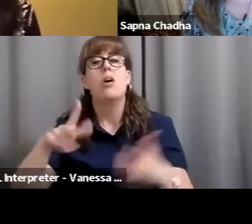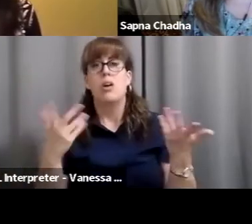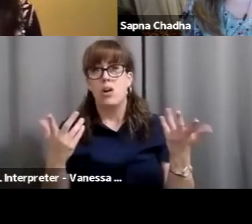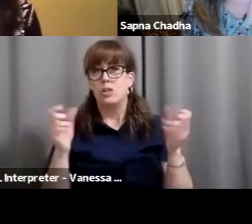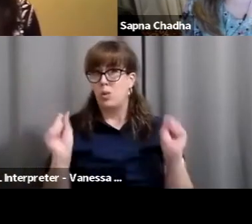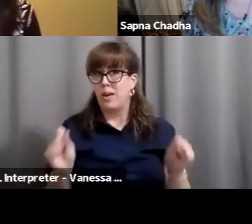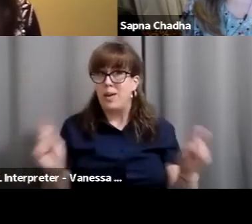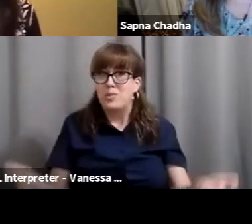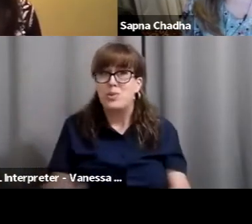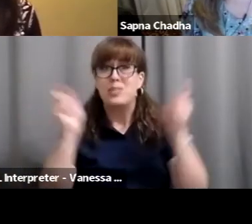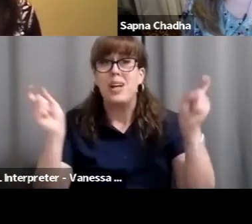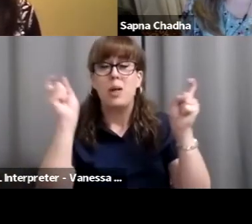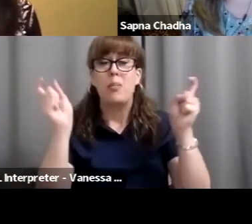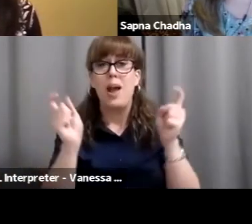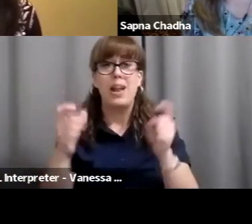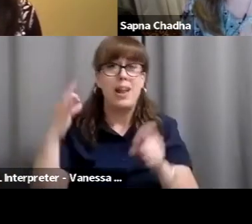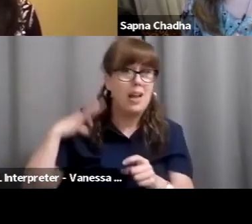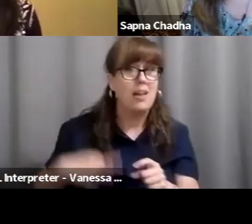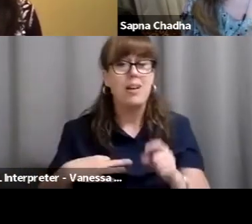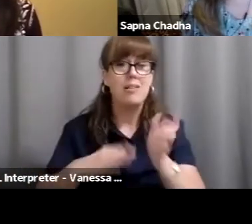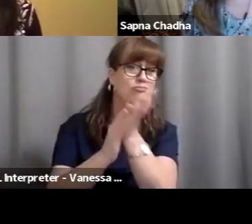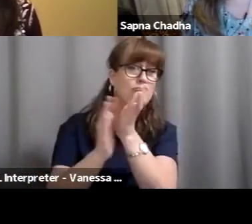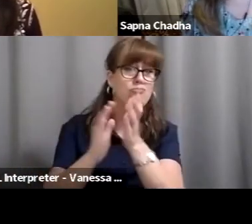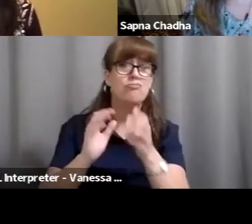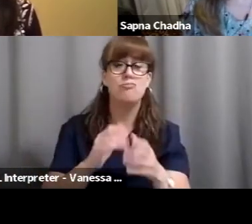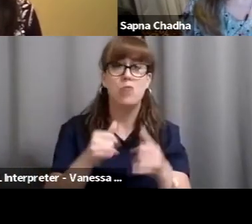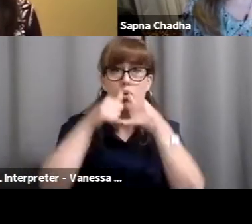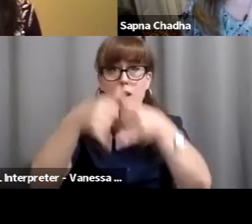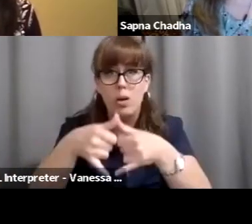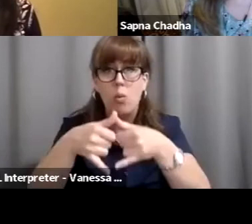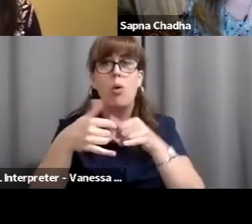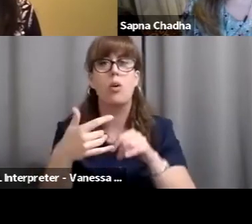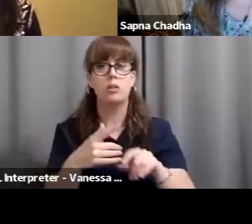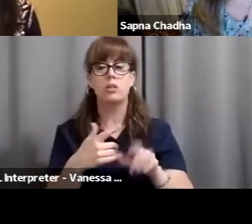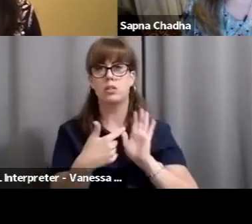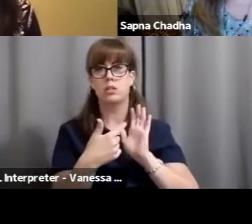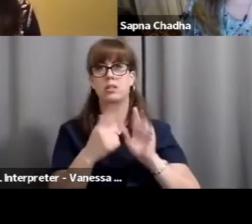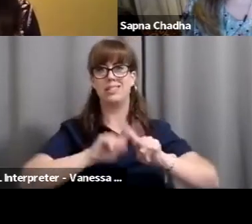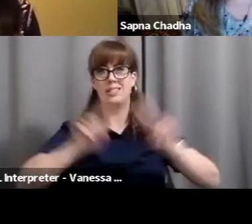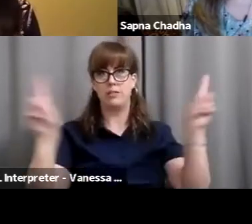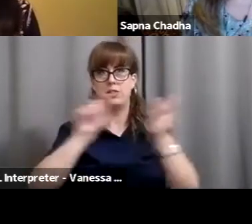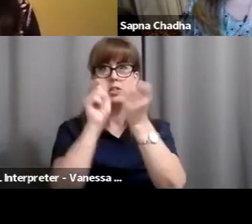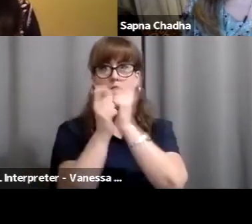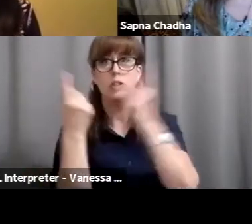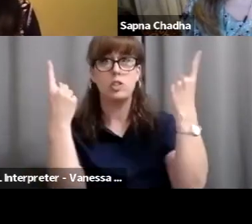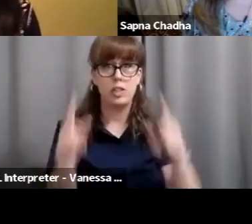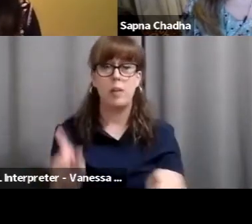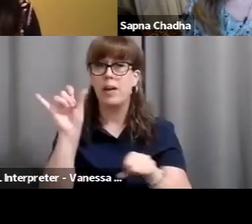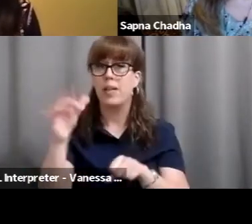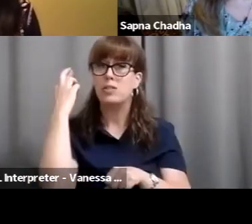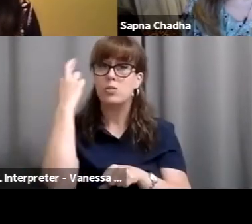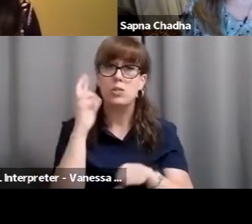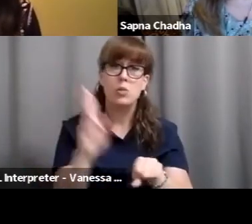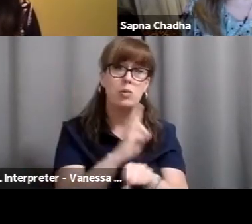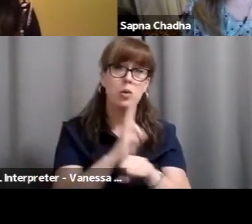celebrate and to reward, to show the difference, like, that's the place where we're spending quite a bit of time to be able to measure